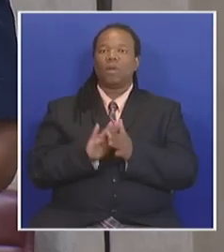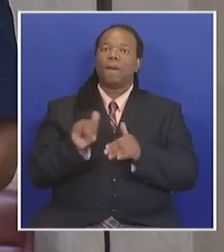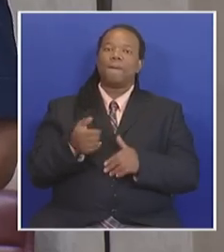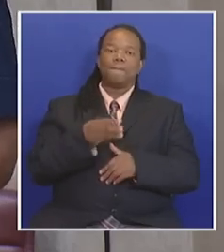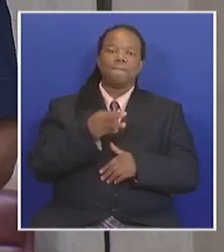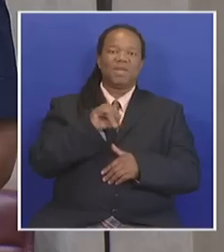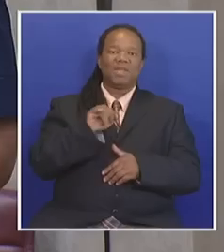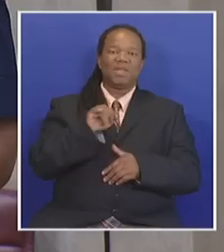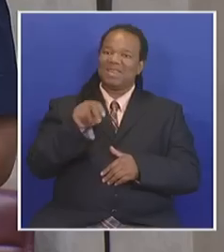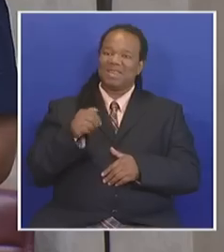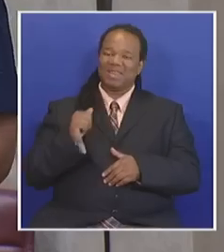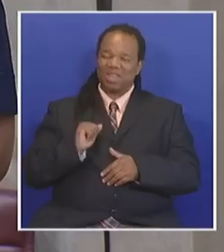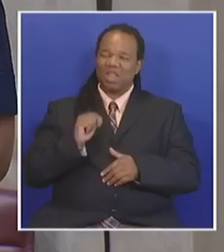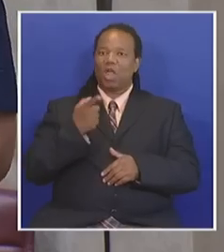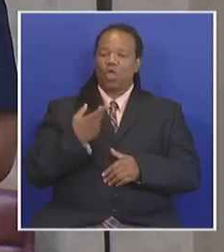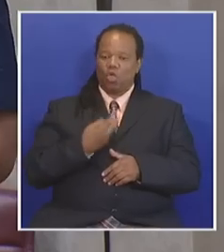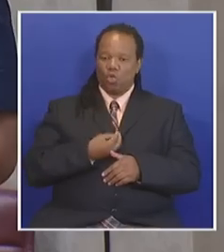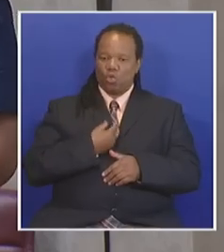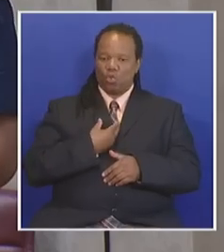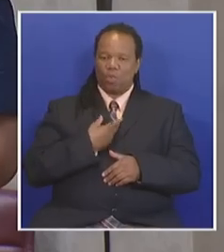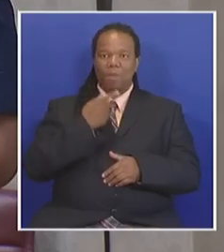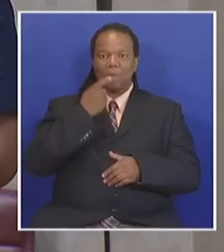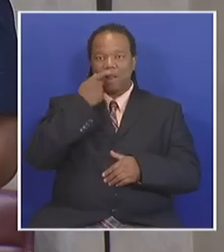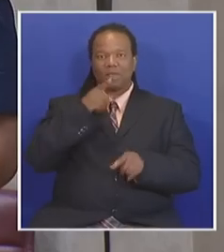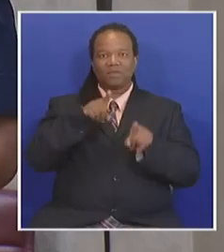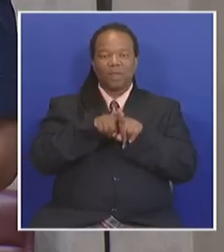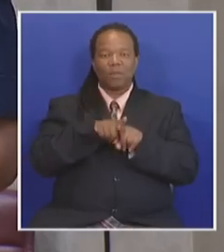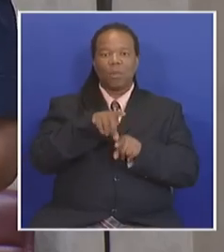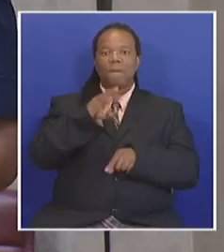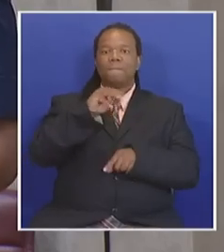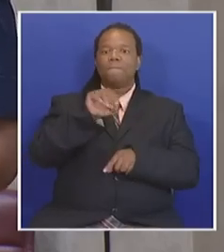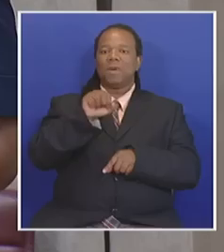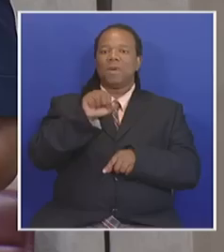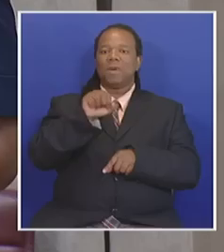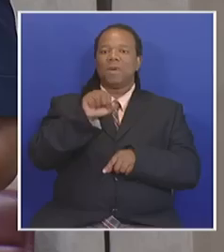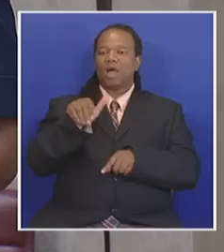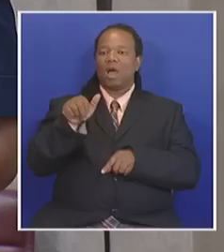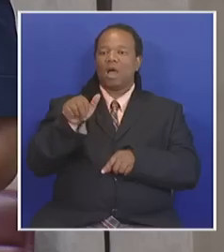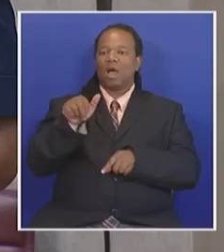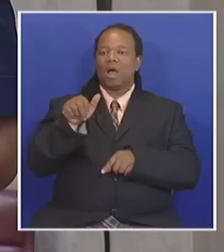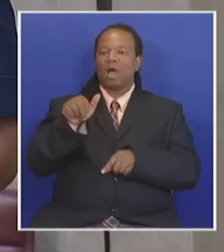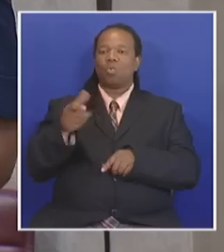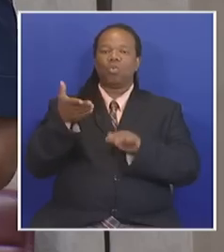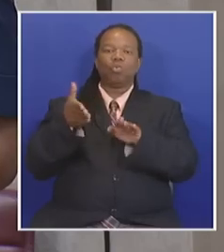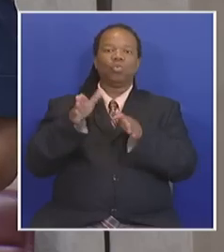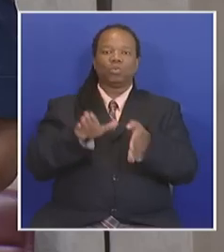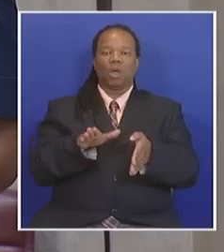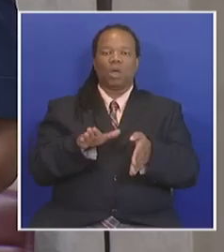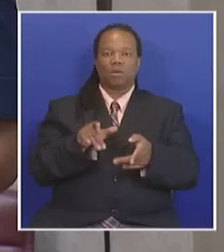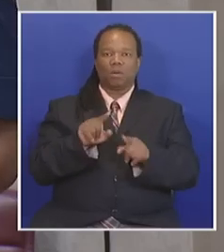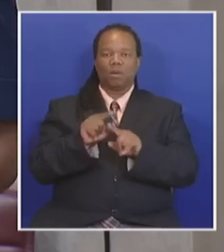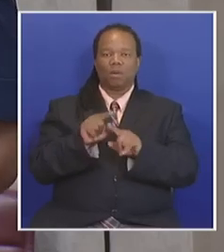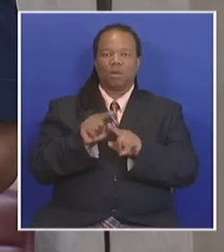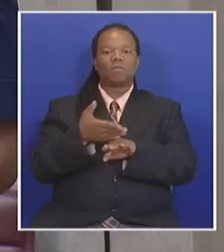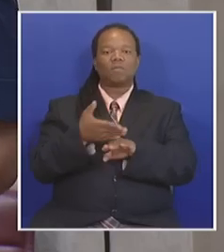a young man such as Solomon Mahlangu, were hanged at the gallows In closing,